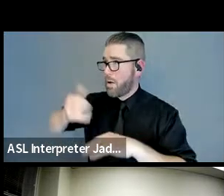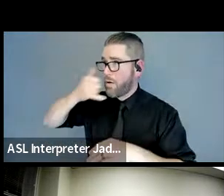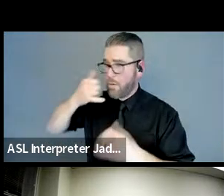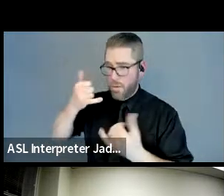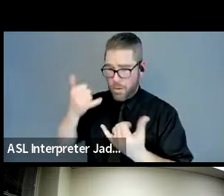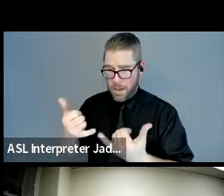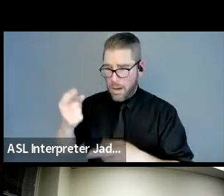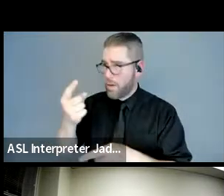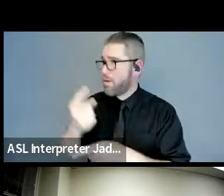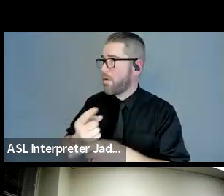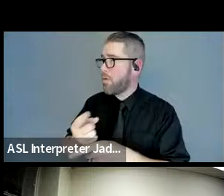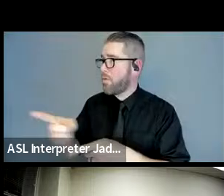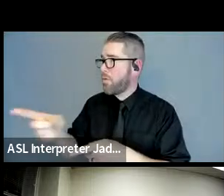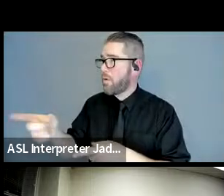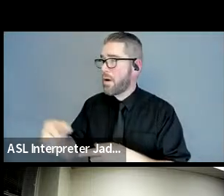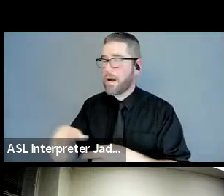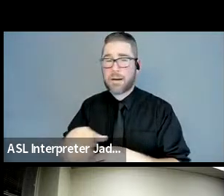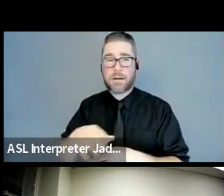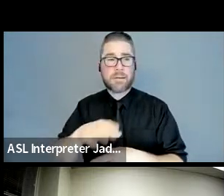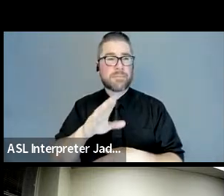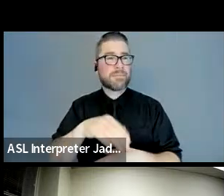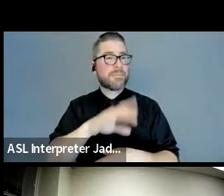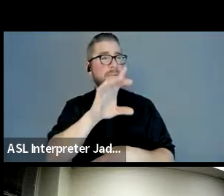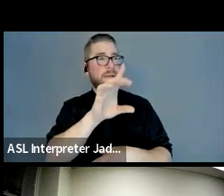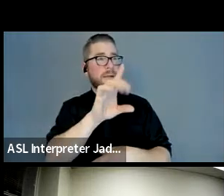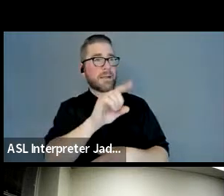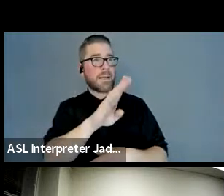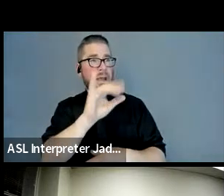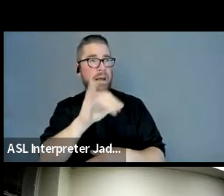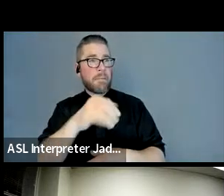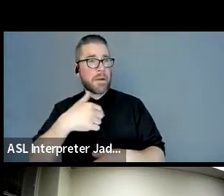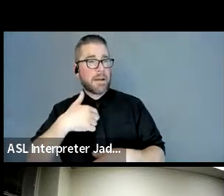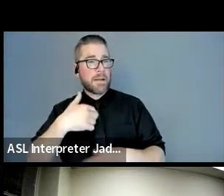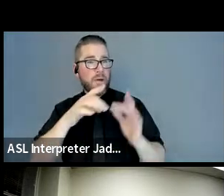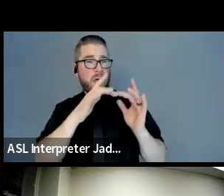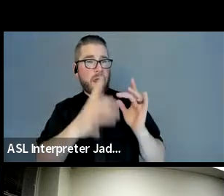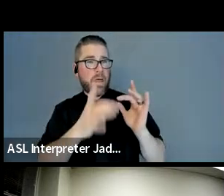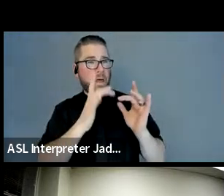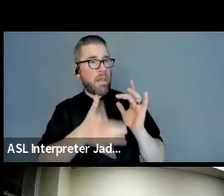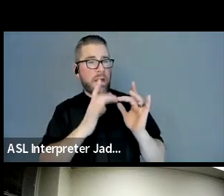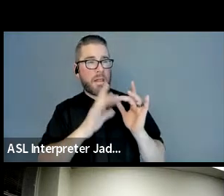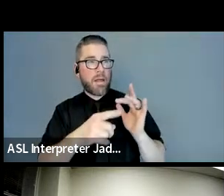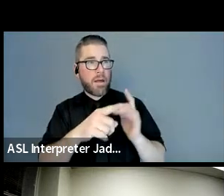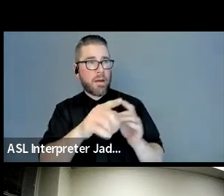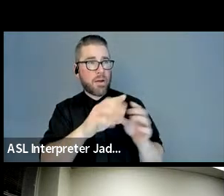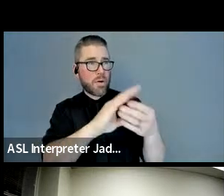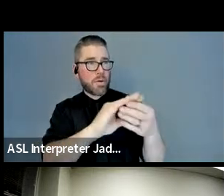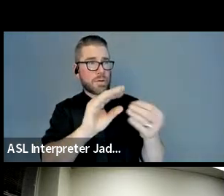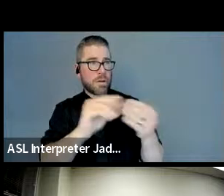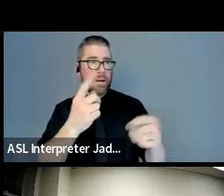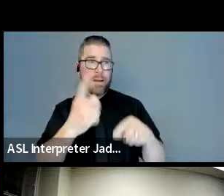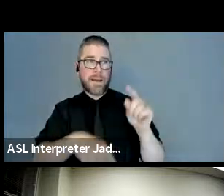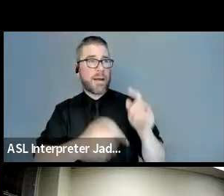Yeah, Debbie, you're cutting out, and I can't. This is Amy. I can't make out what you're saying.